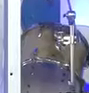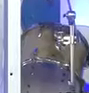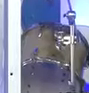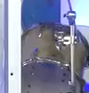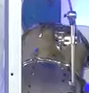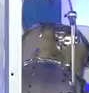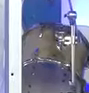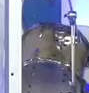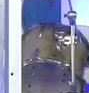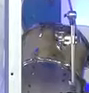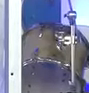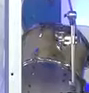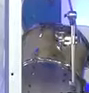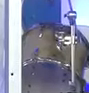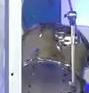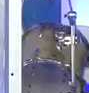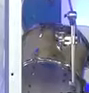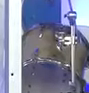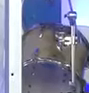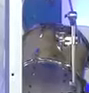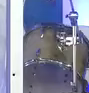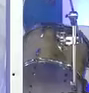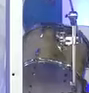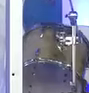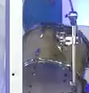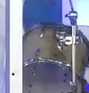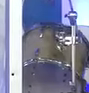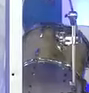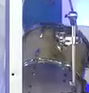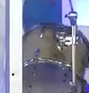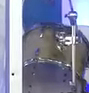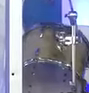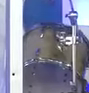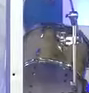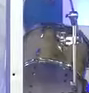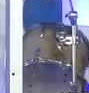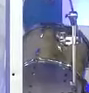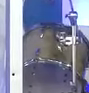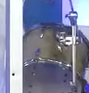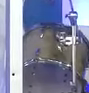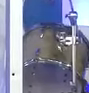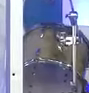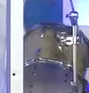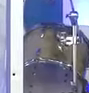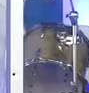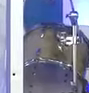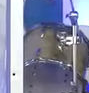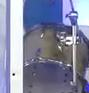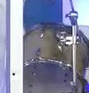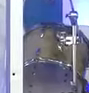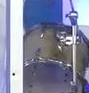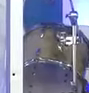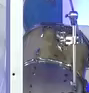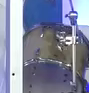known unto you. Ye have not chosen me, but I have chosen you, and ordained you, that ye shall go and bring forth